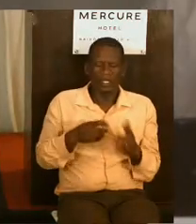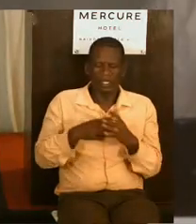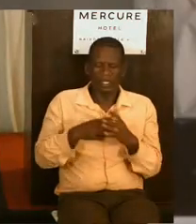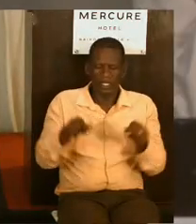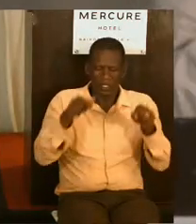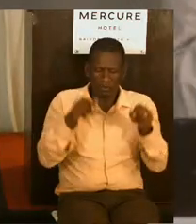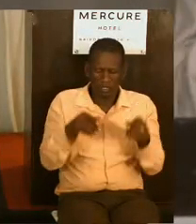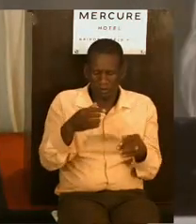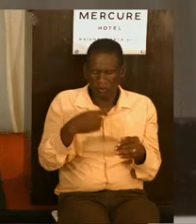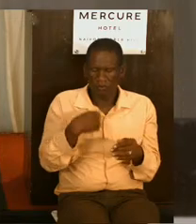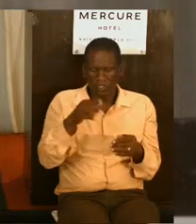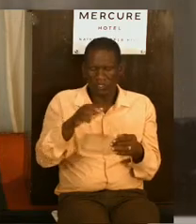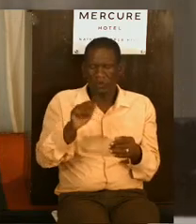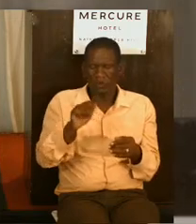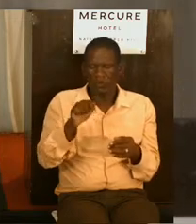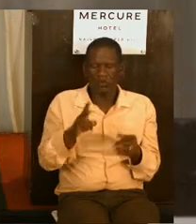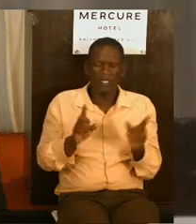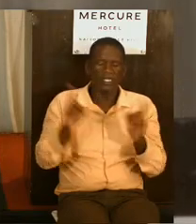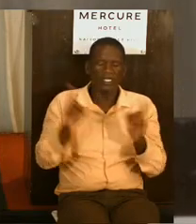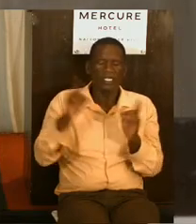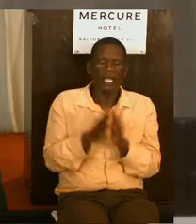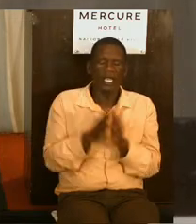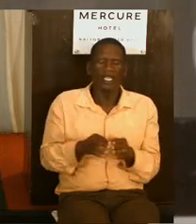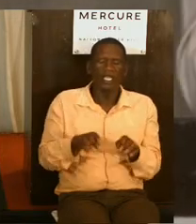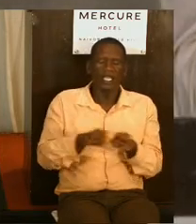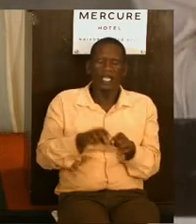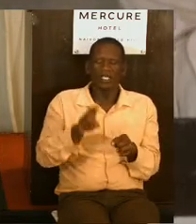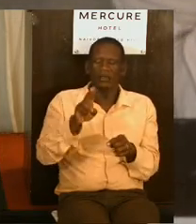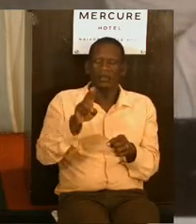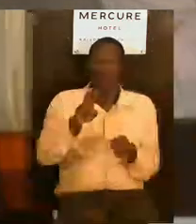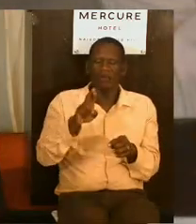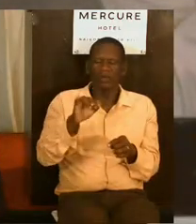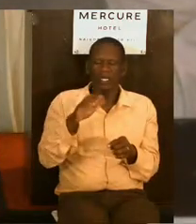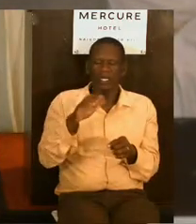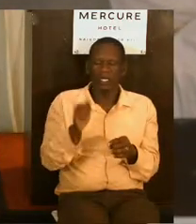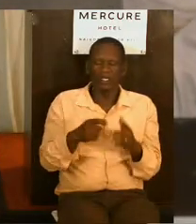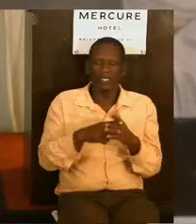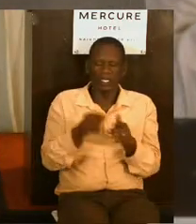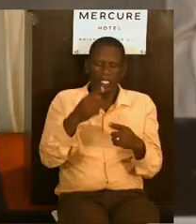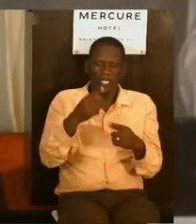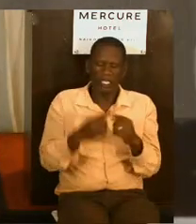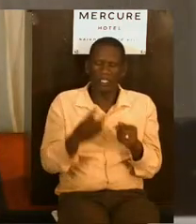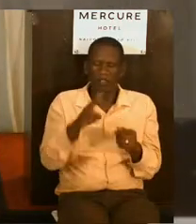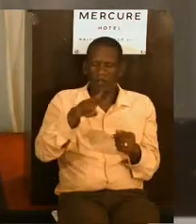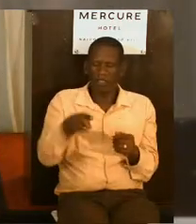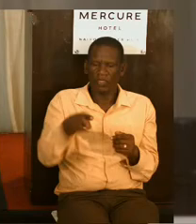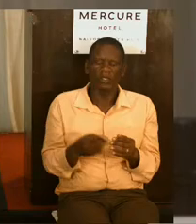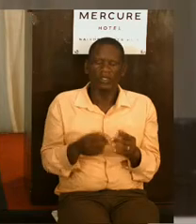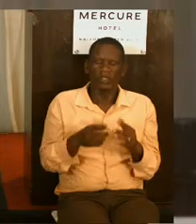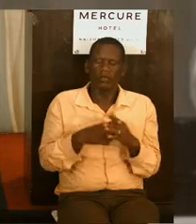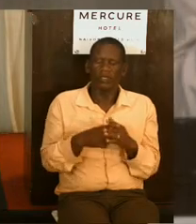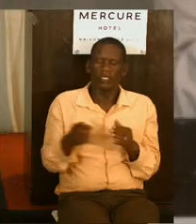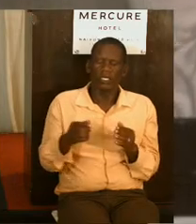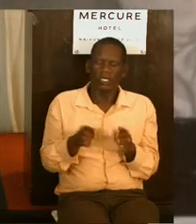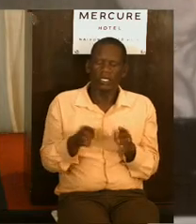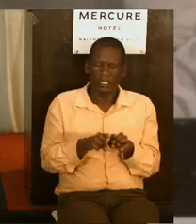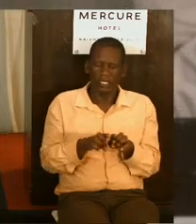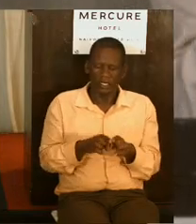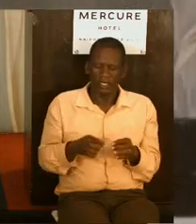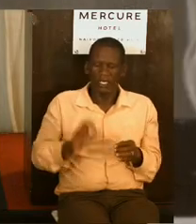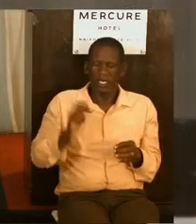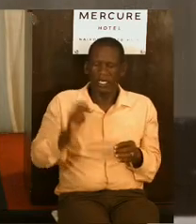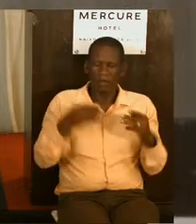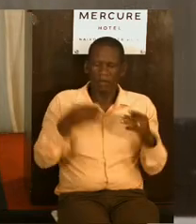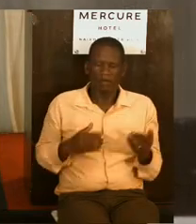it today because we said uttu sajani and just as Uriah started in 2000 uh we started as because